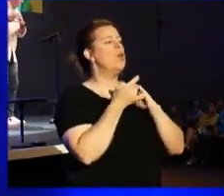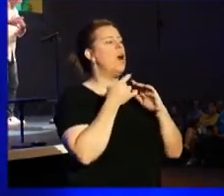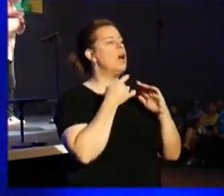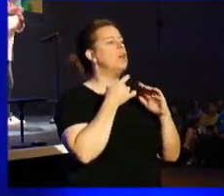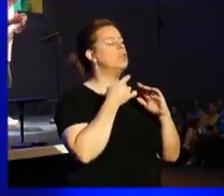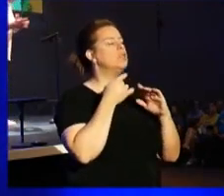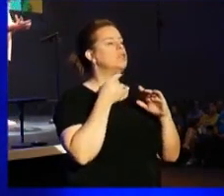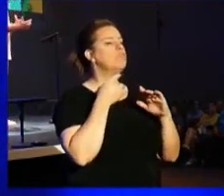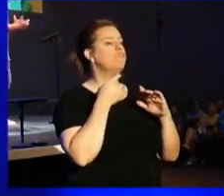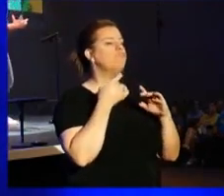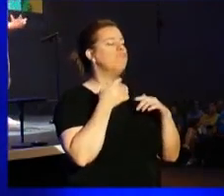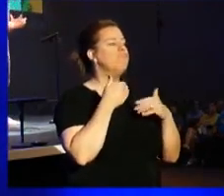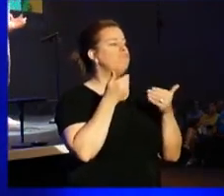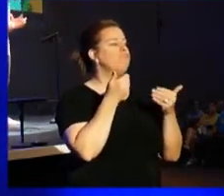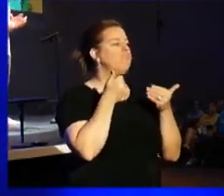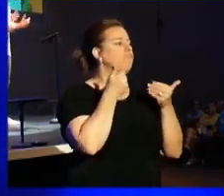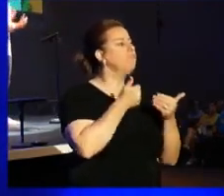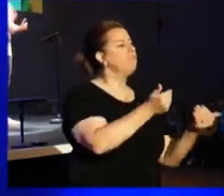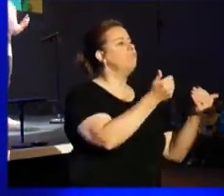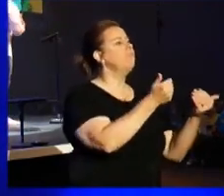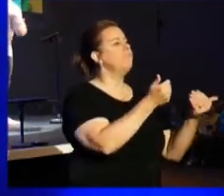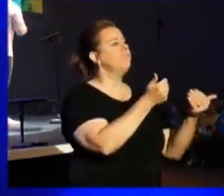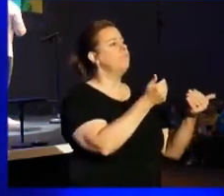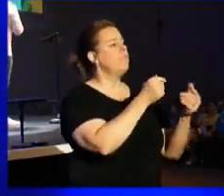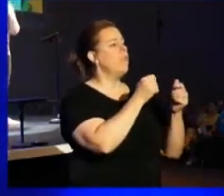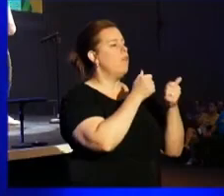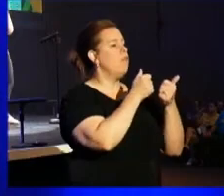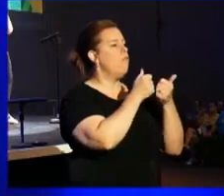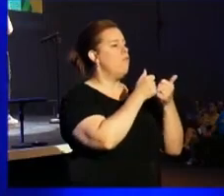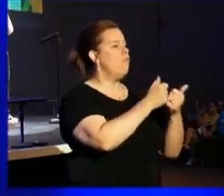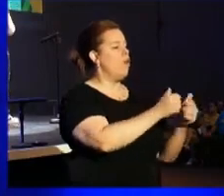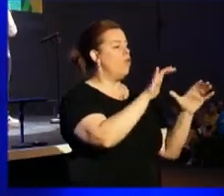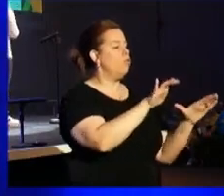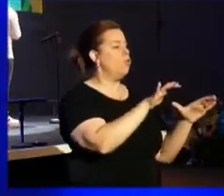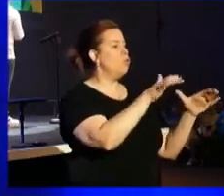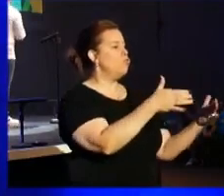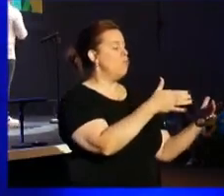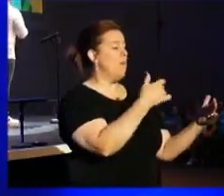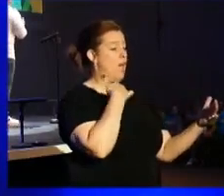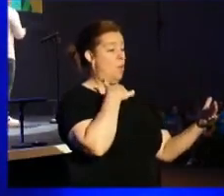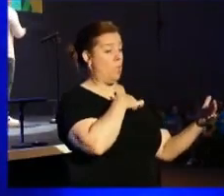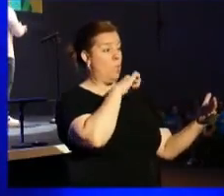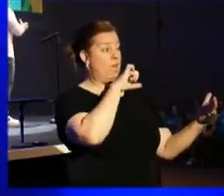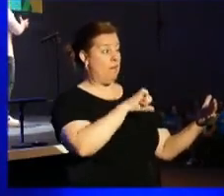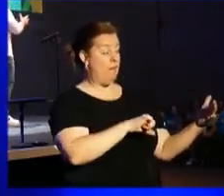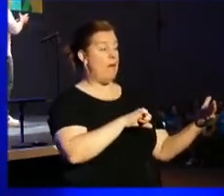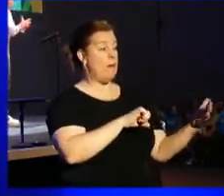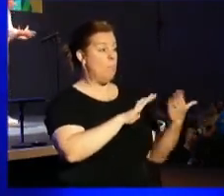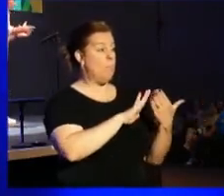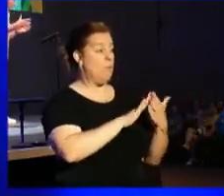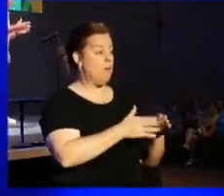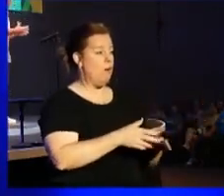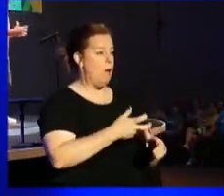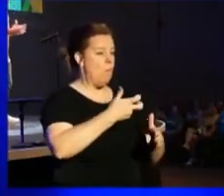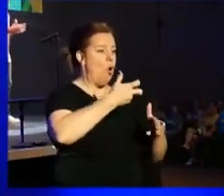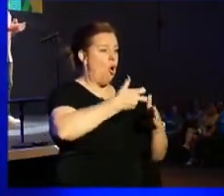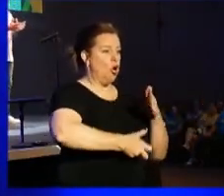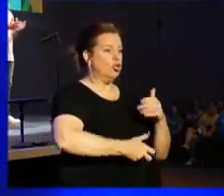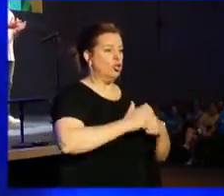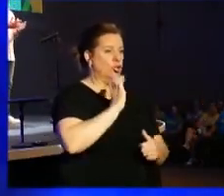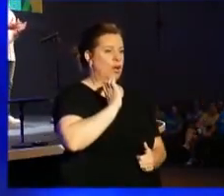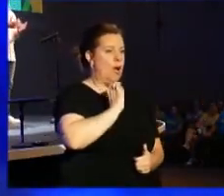the status quo. And sometimes we can fall into the trap of engaging with a harsh and critical